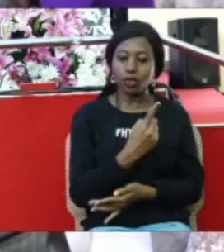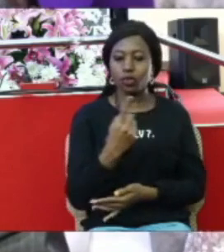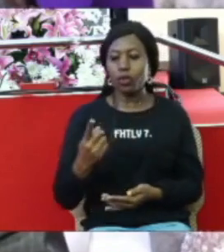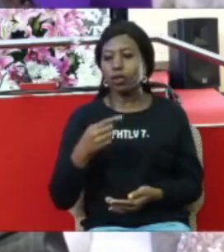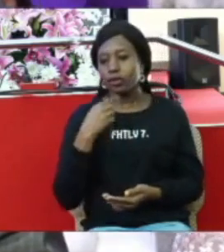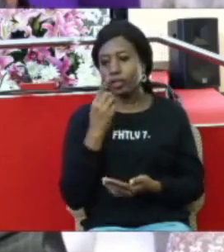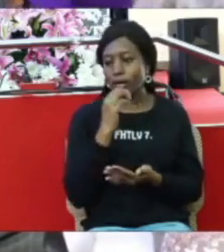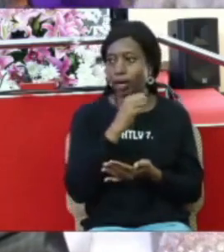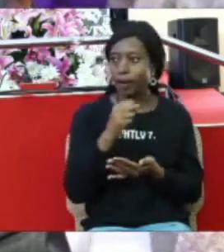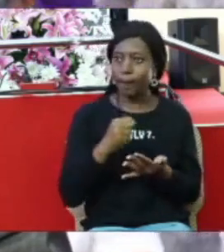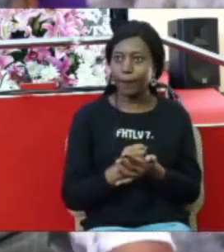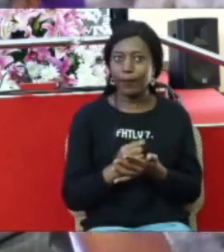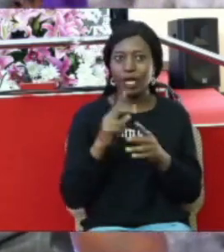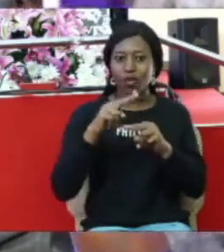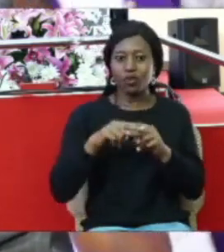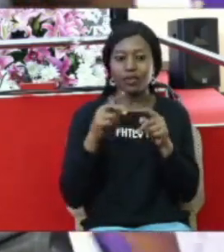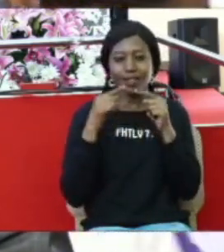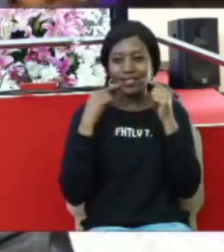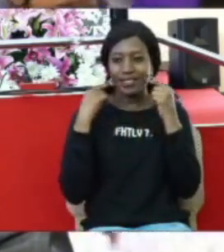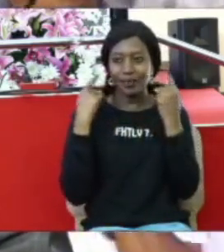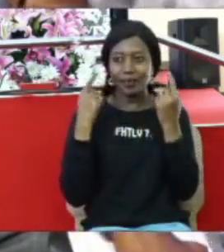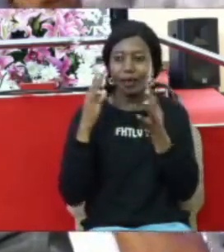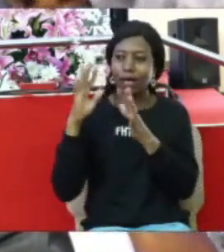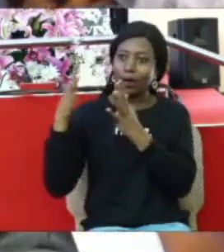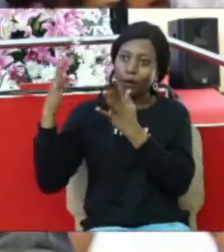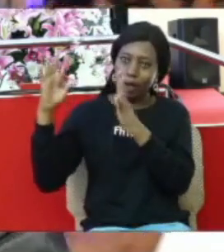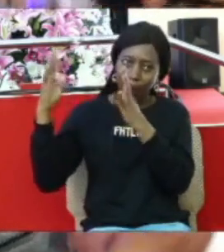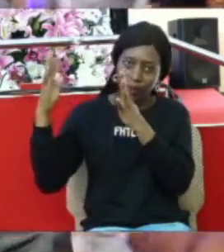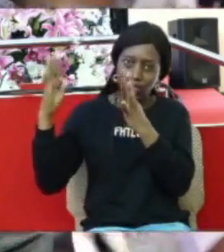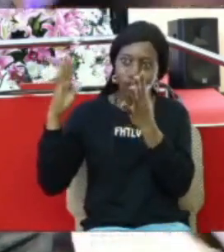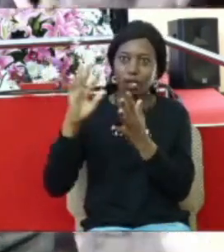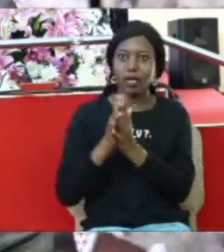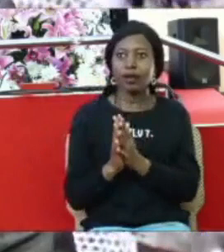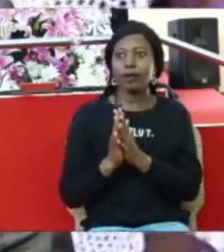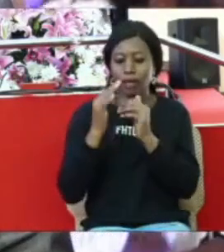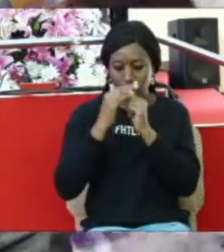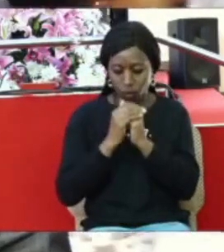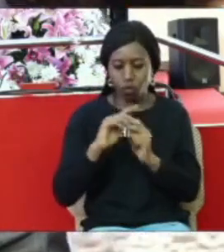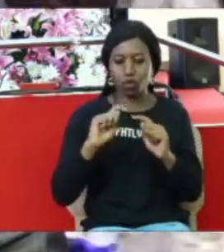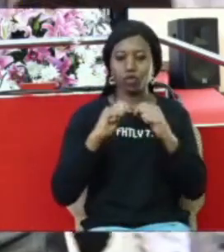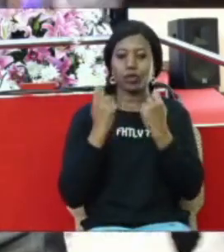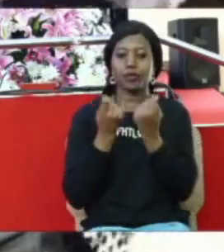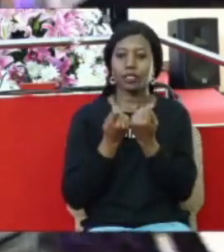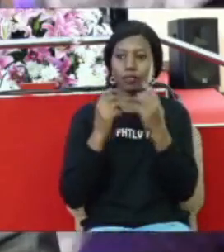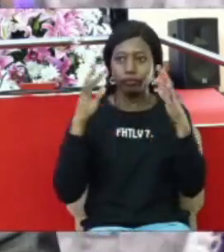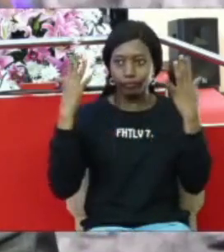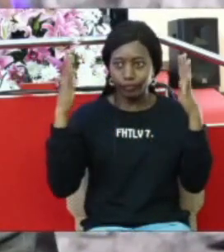down with a smile. And let's appreciate the worship team. Thank you, worship team. Thank you. Thank you so much.